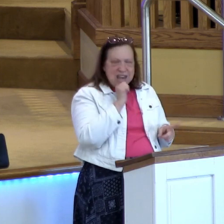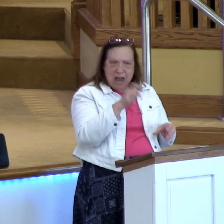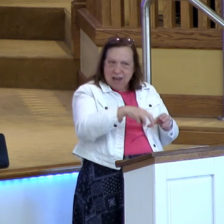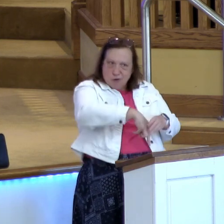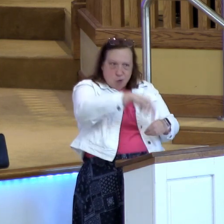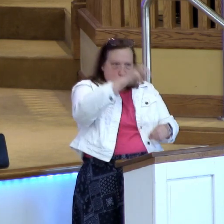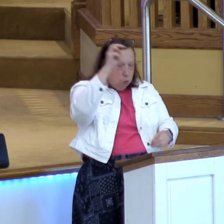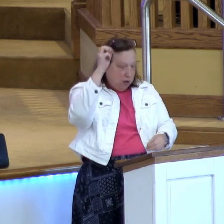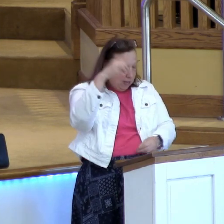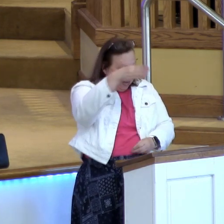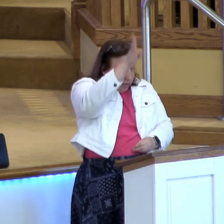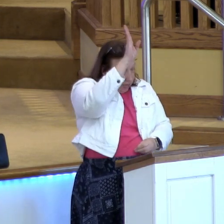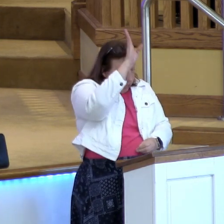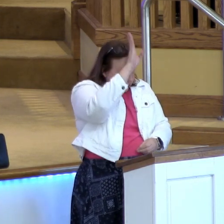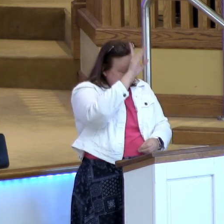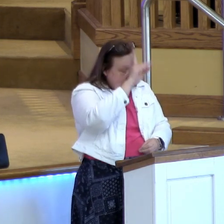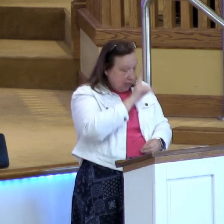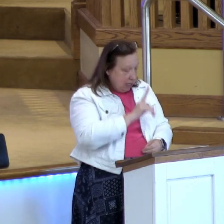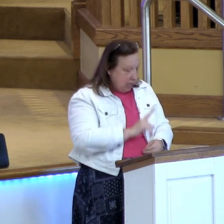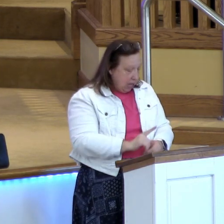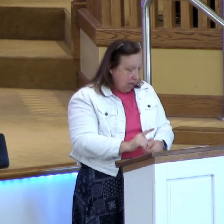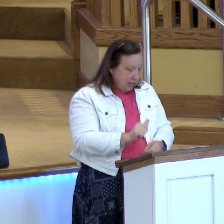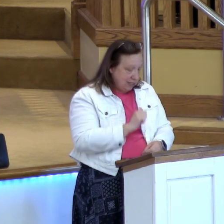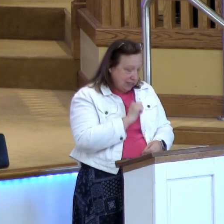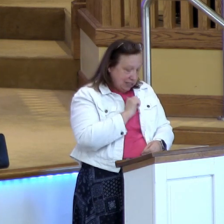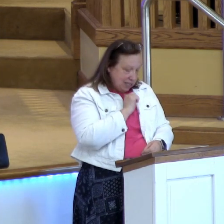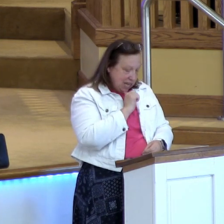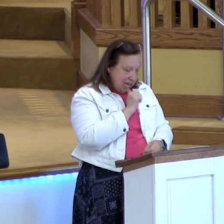up, 'cause God is gonna